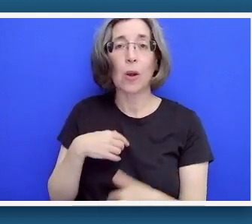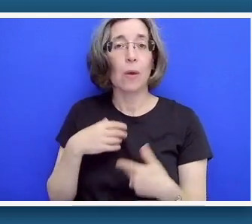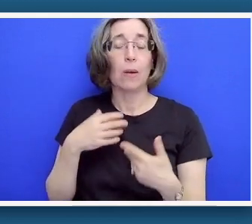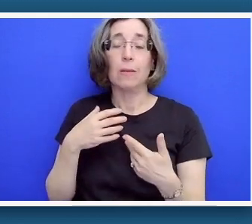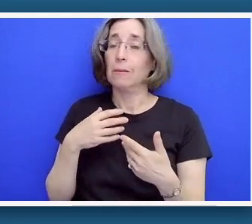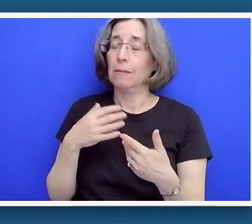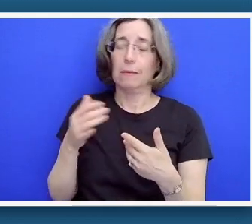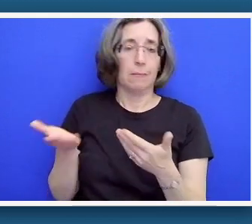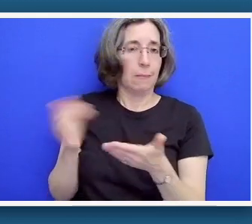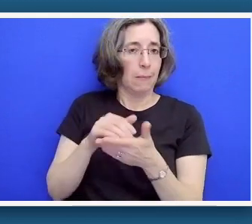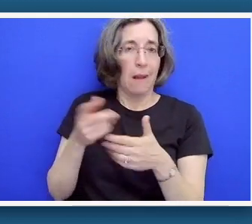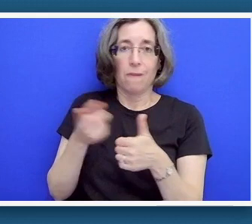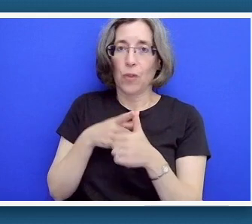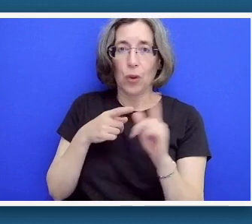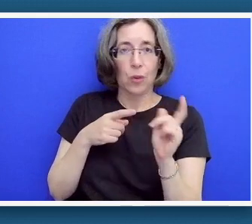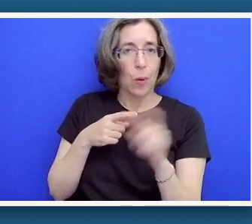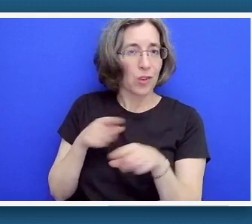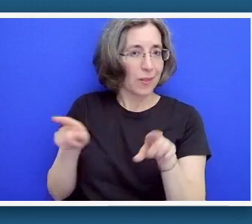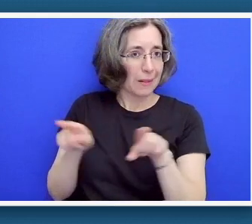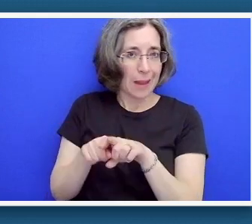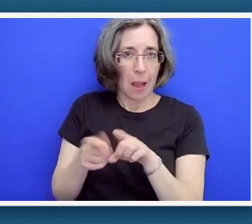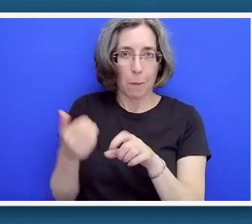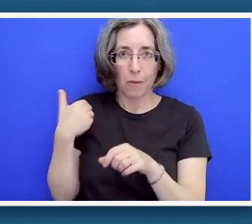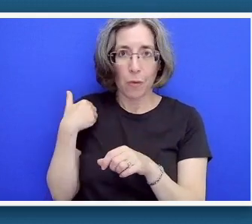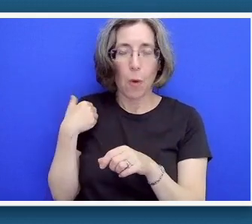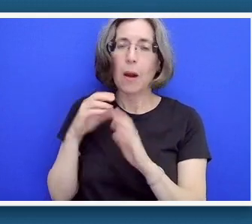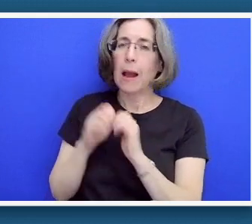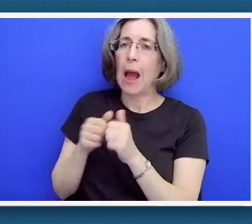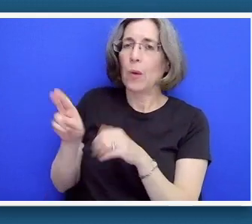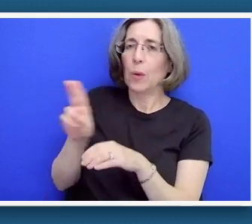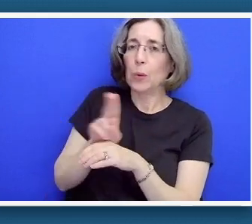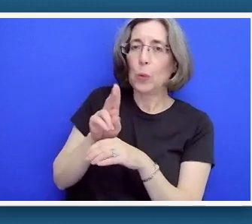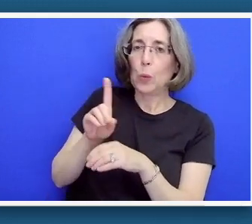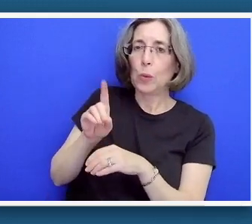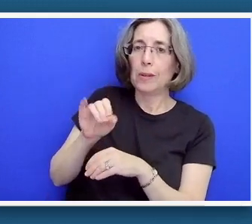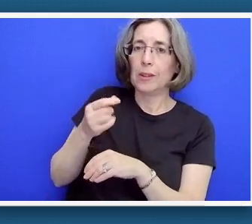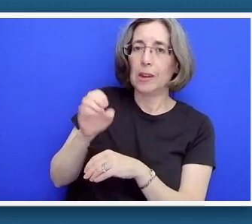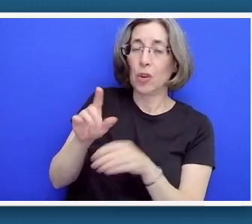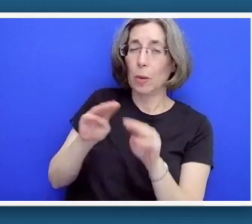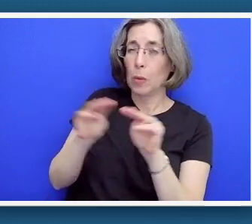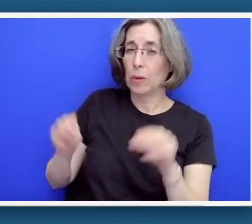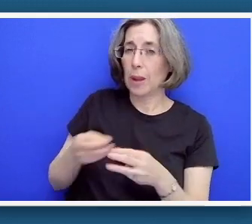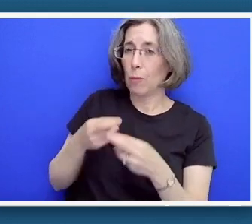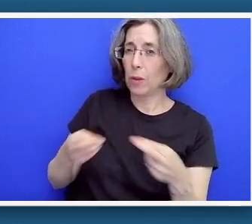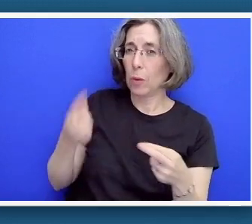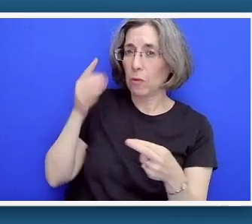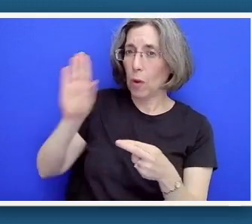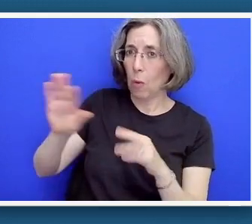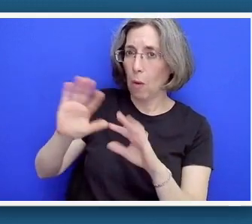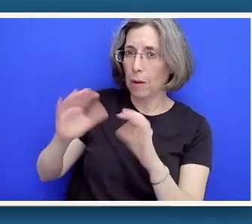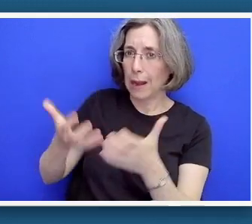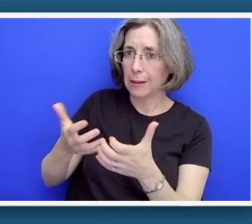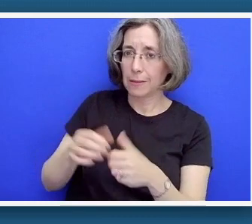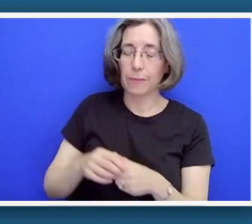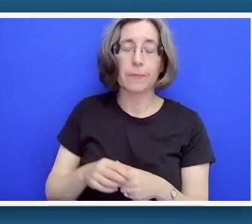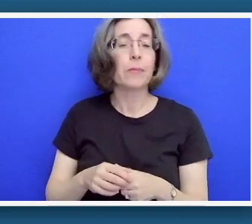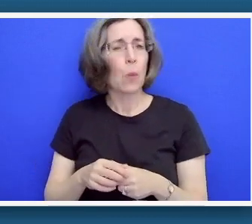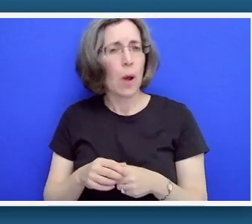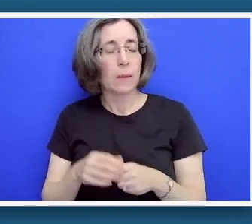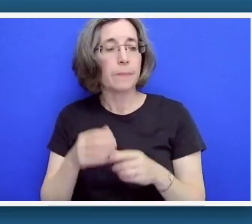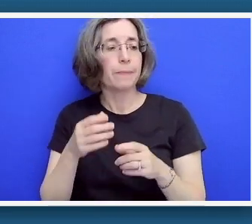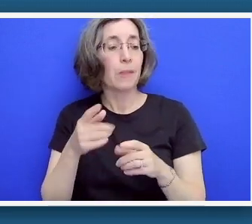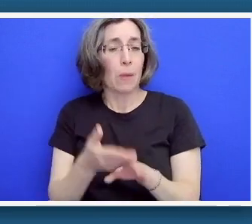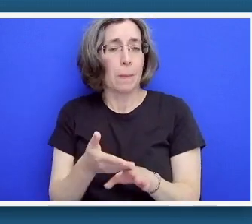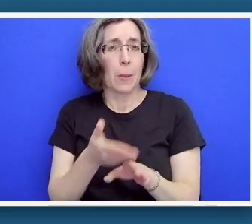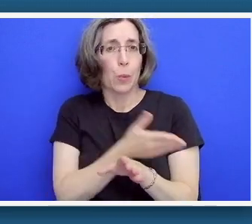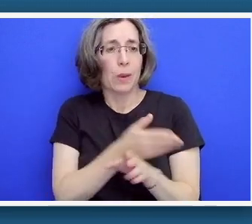first question of you. How do you use digital museum resources with your students? Well, on the previous slide, I sort of